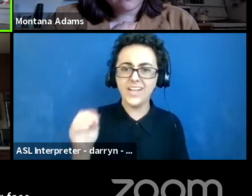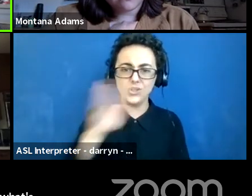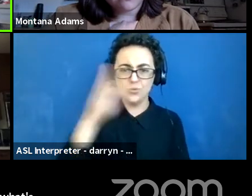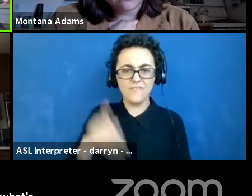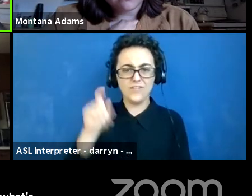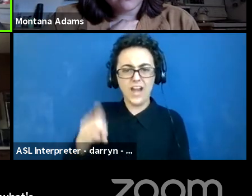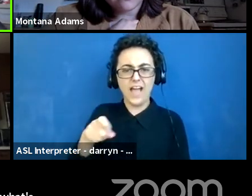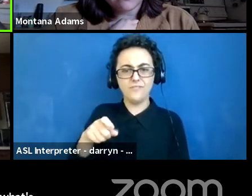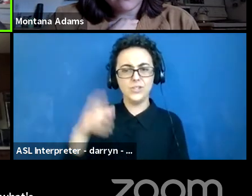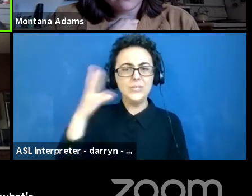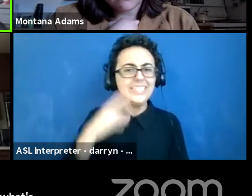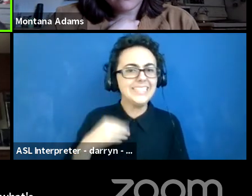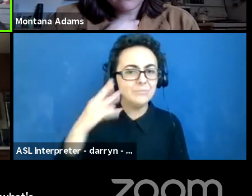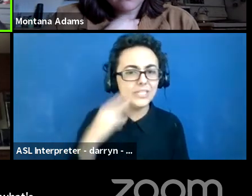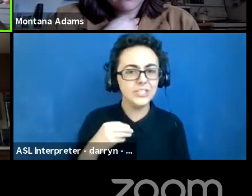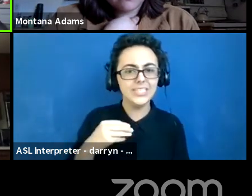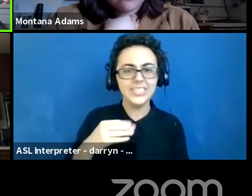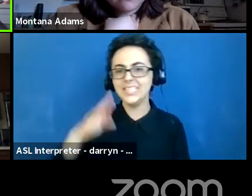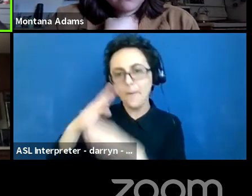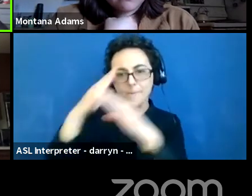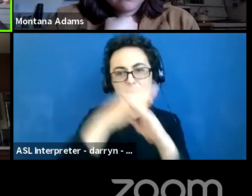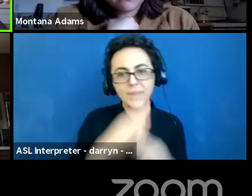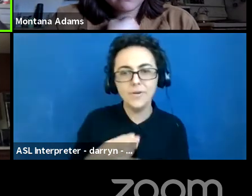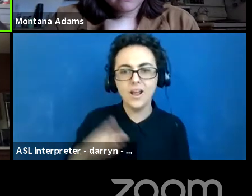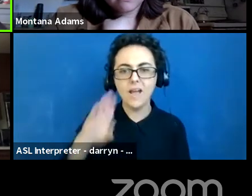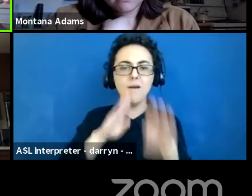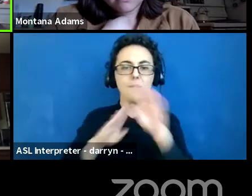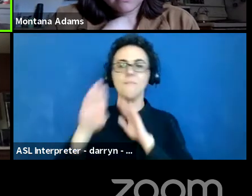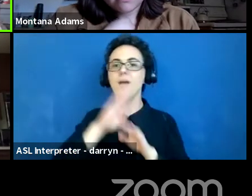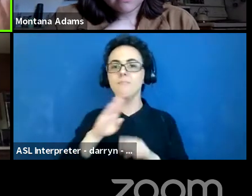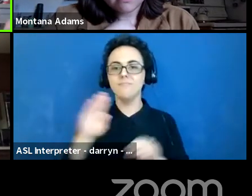purpose behind it? But I mean,